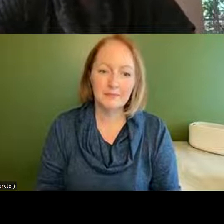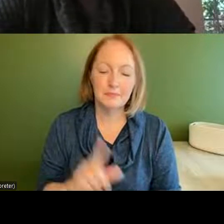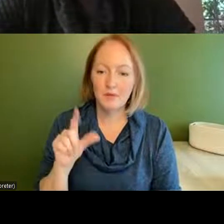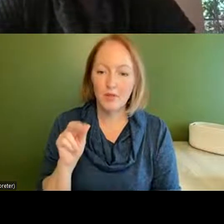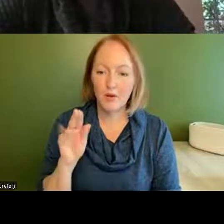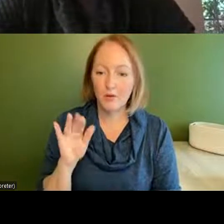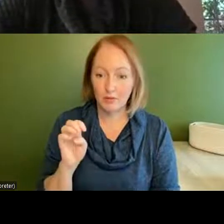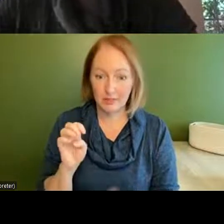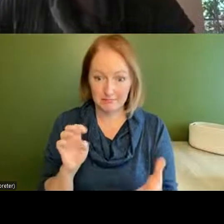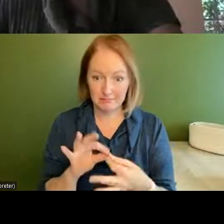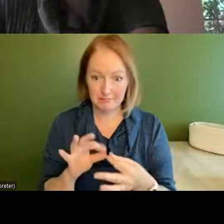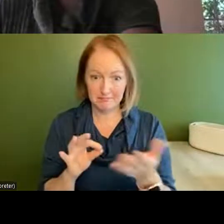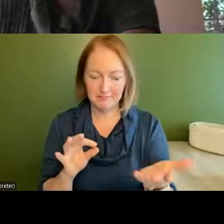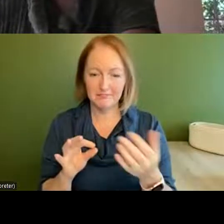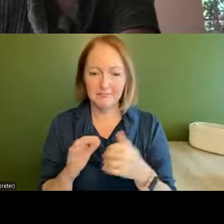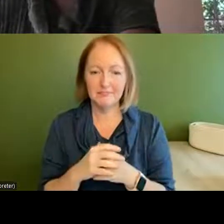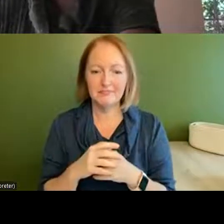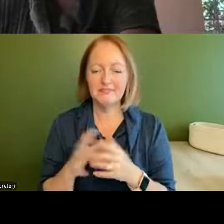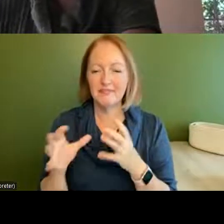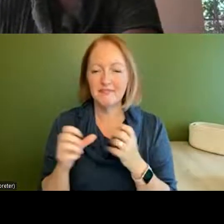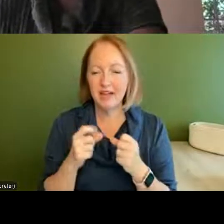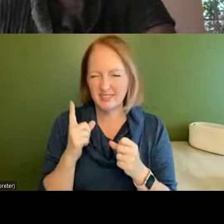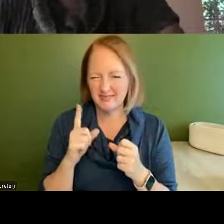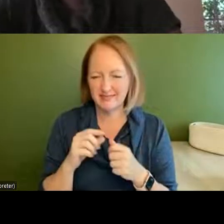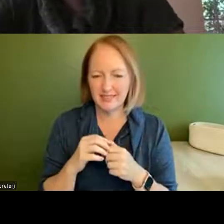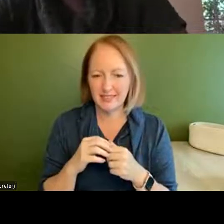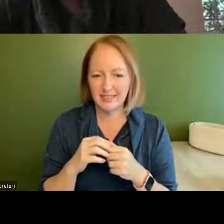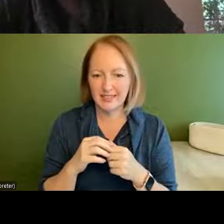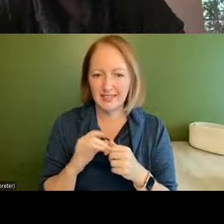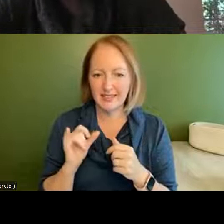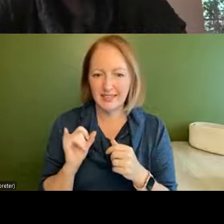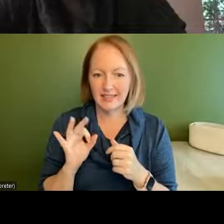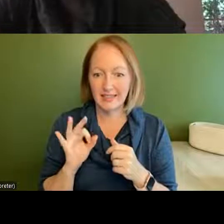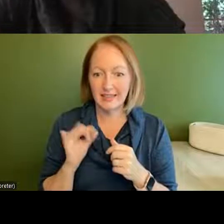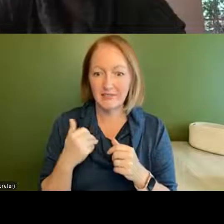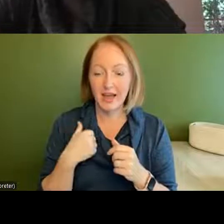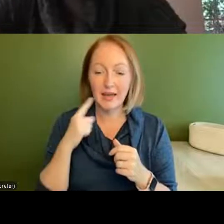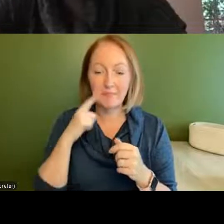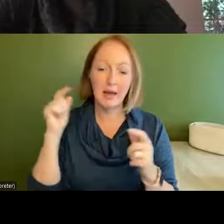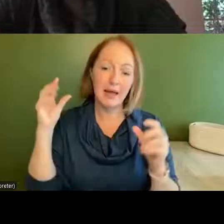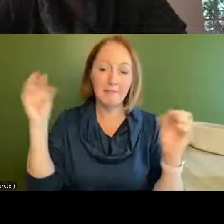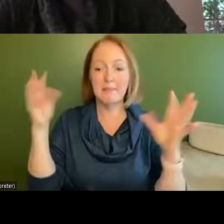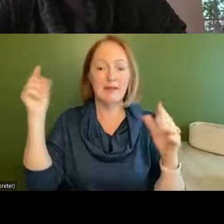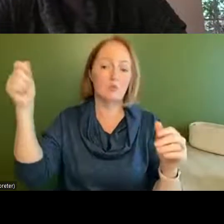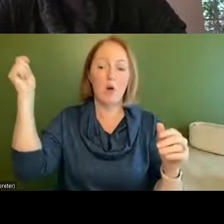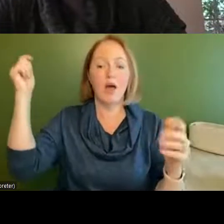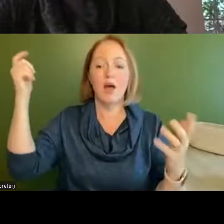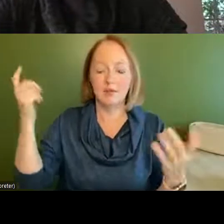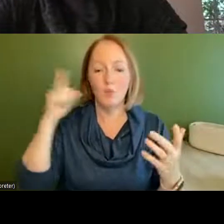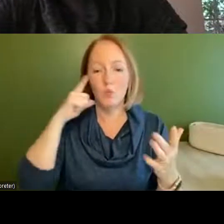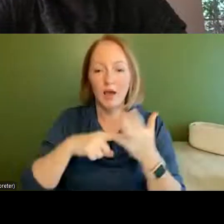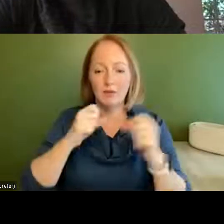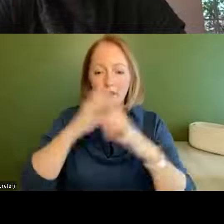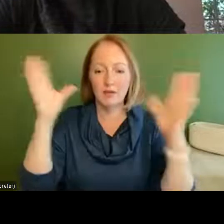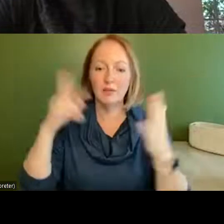Lori, I'm sorry, did you want to speak? Go Yeah, ahead. just real fast. If I had my magic wand, what I envision in terms of